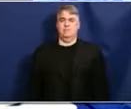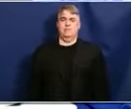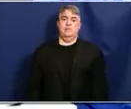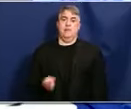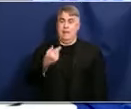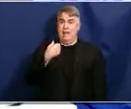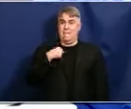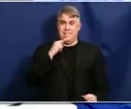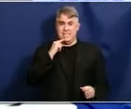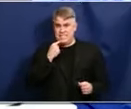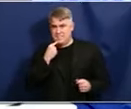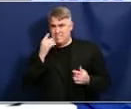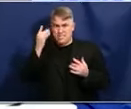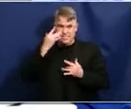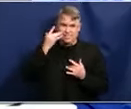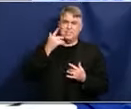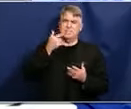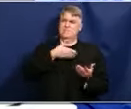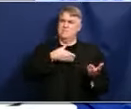conditions will see themselves there.